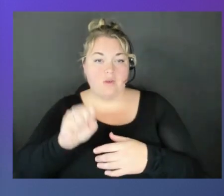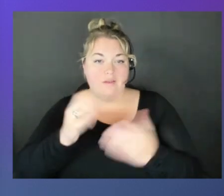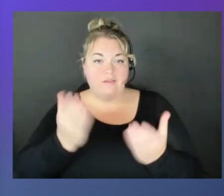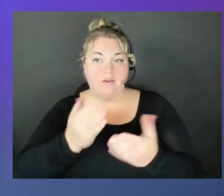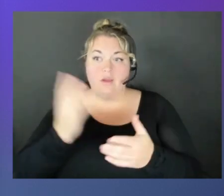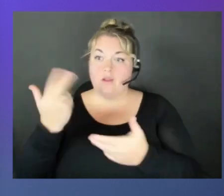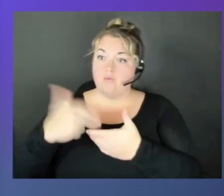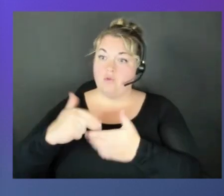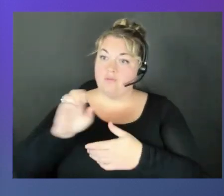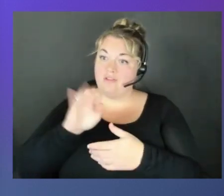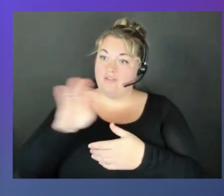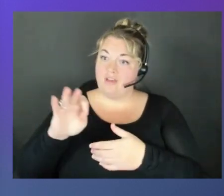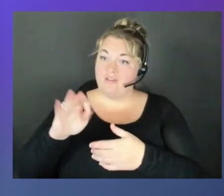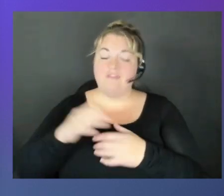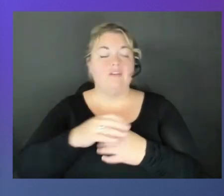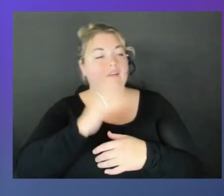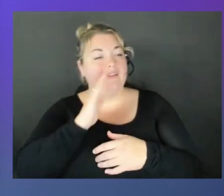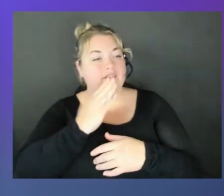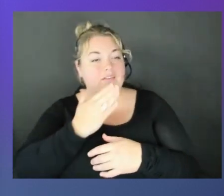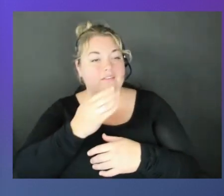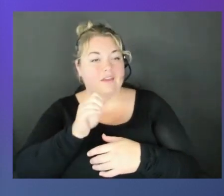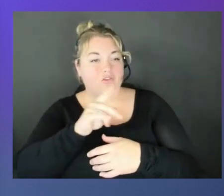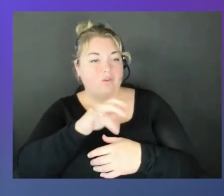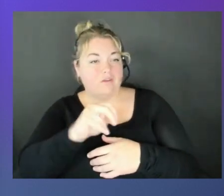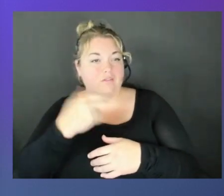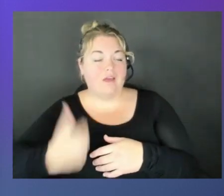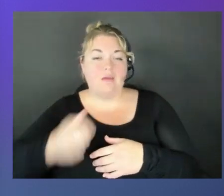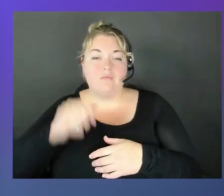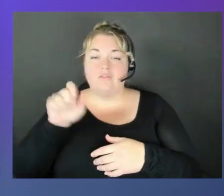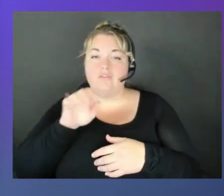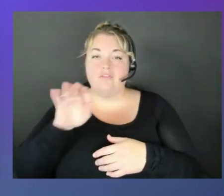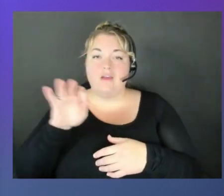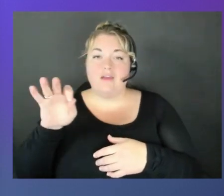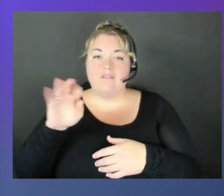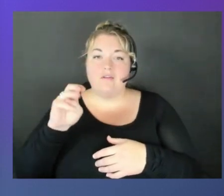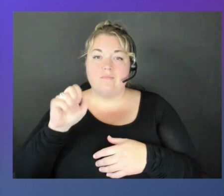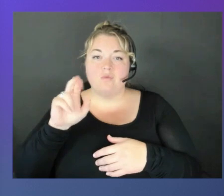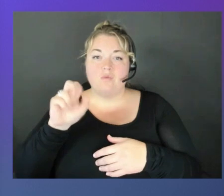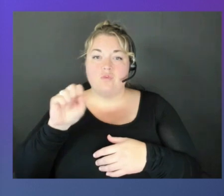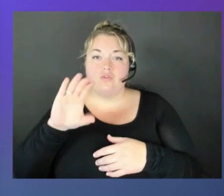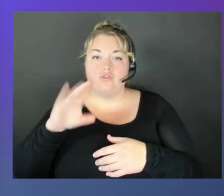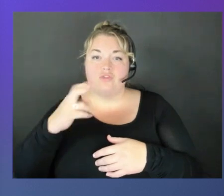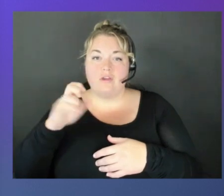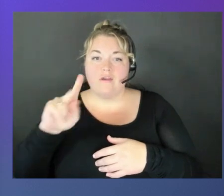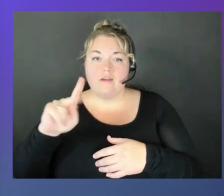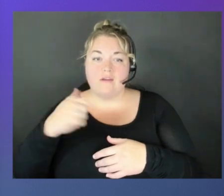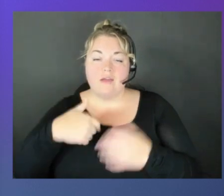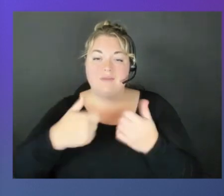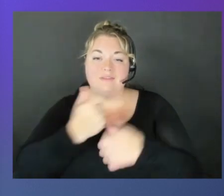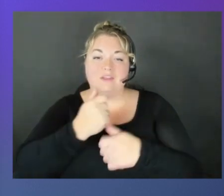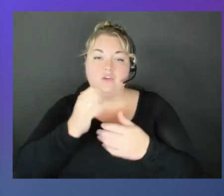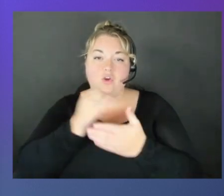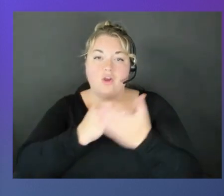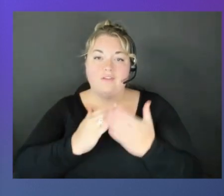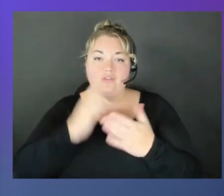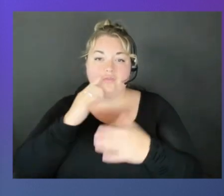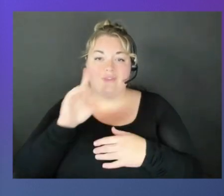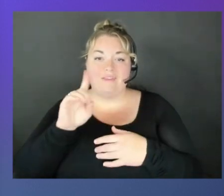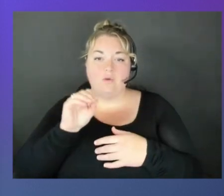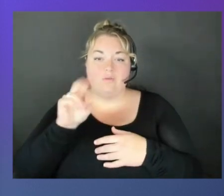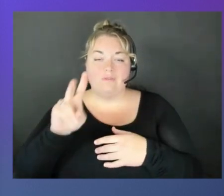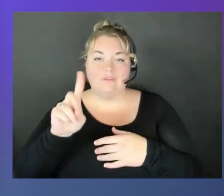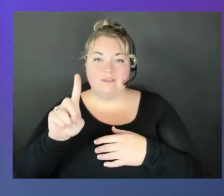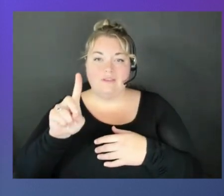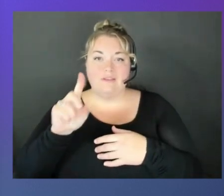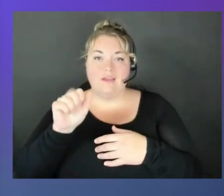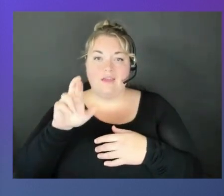mine, Jeff. Say hey, Jeff. Thanks, Adrian. Hey, everyone. My name is Jeff Marushak. I'm a senior solutions architect on our DoD Air Force team. And in